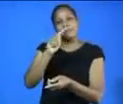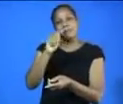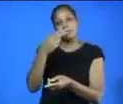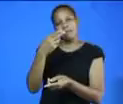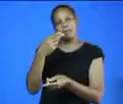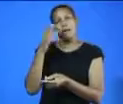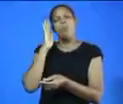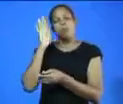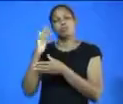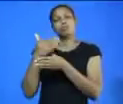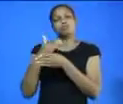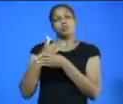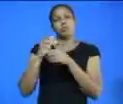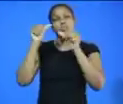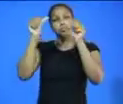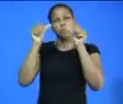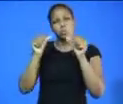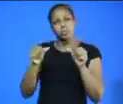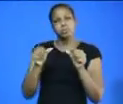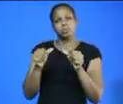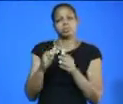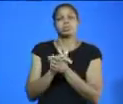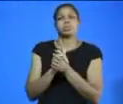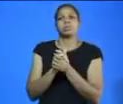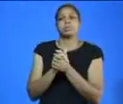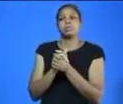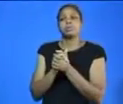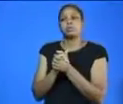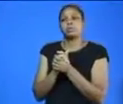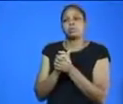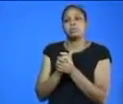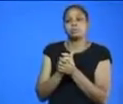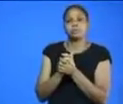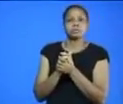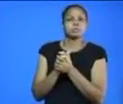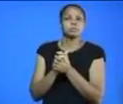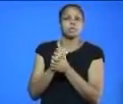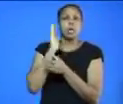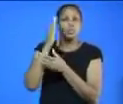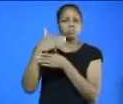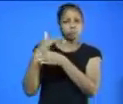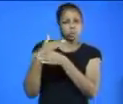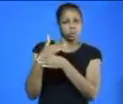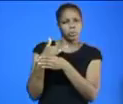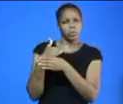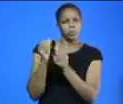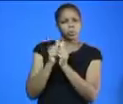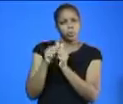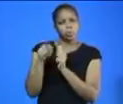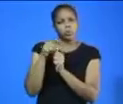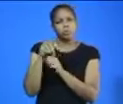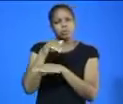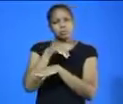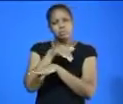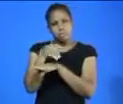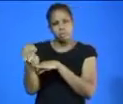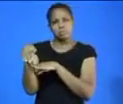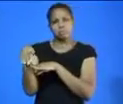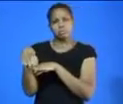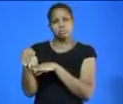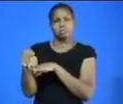flyers with you. I thought I had them lined up, but I won't give my tech team any trouble. I'll share those flyers with you this afternoon in